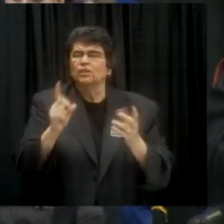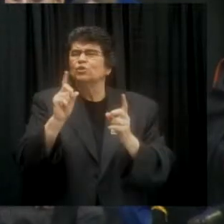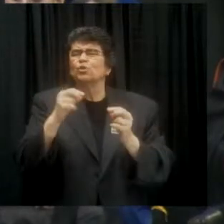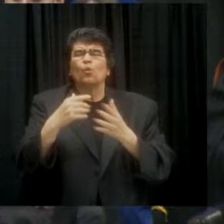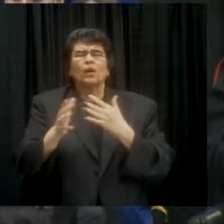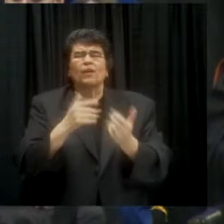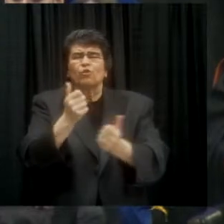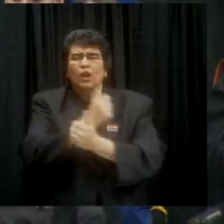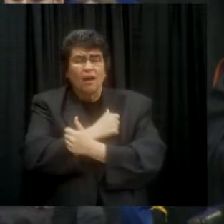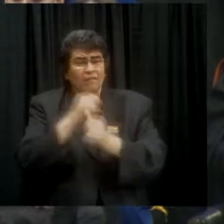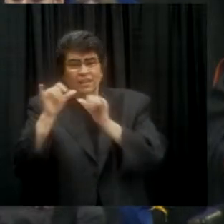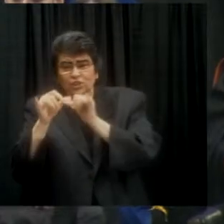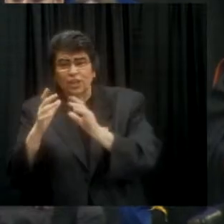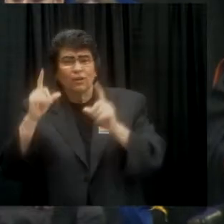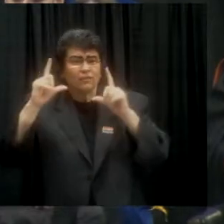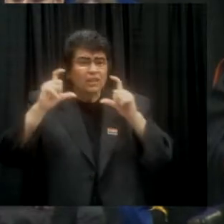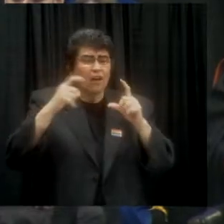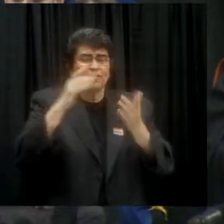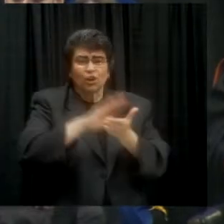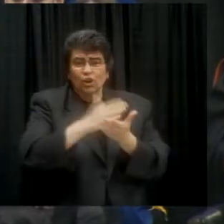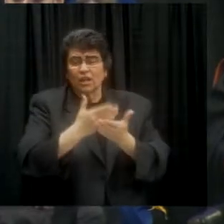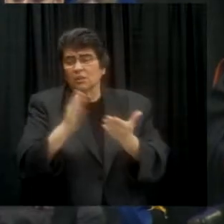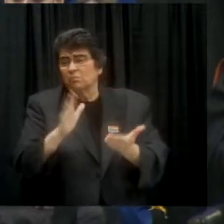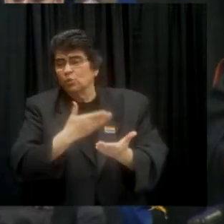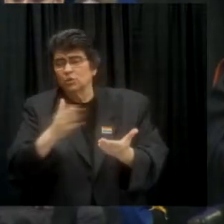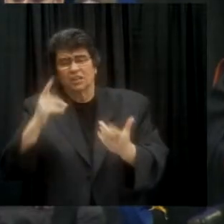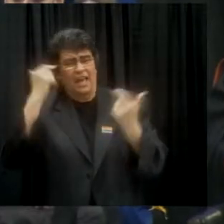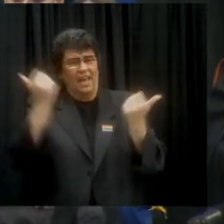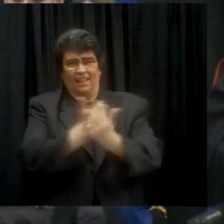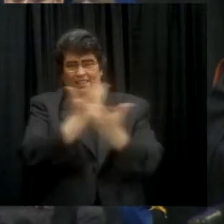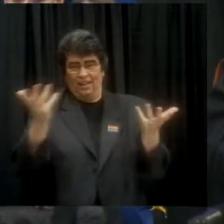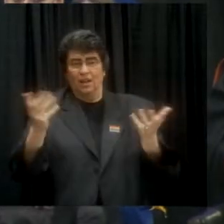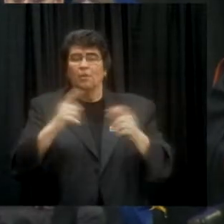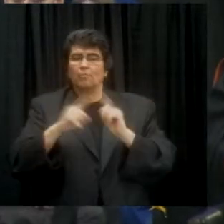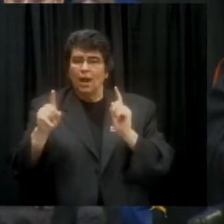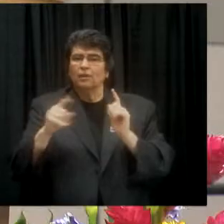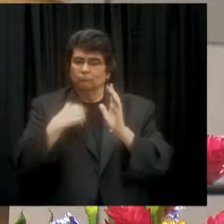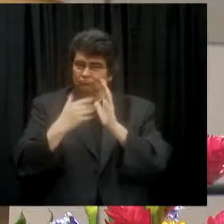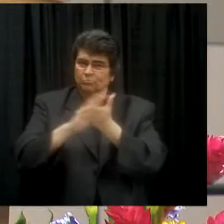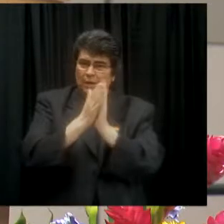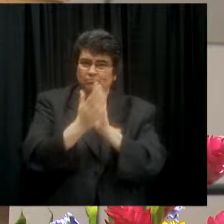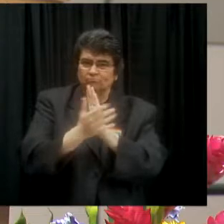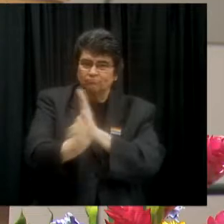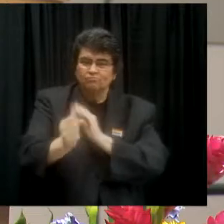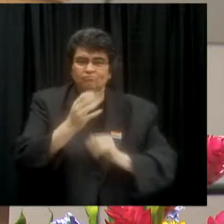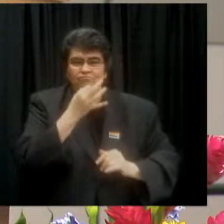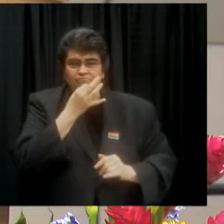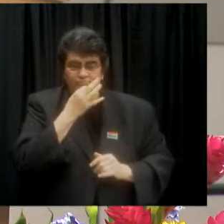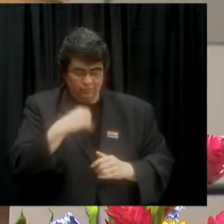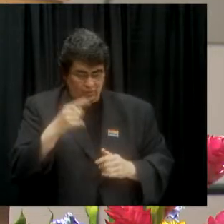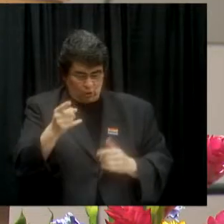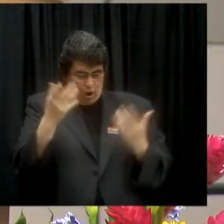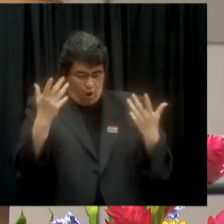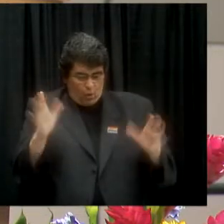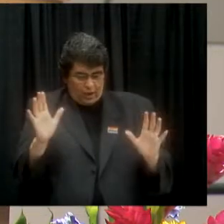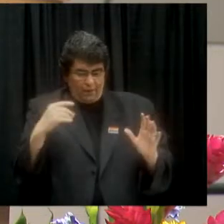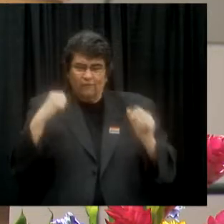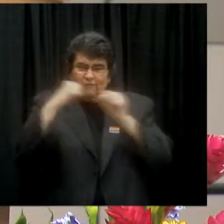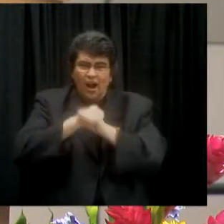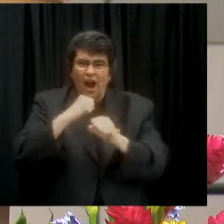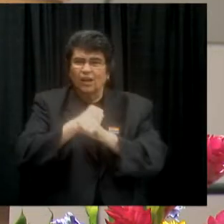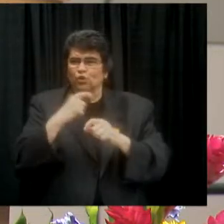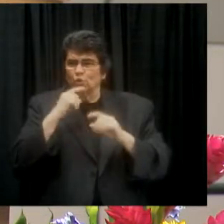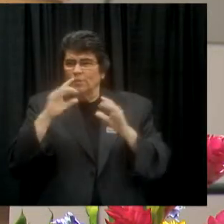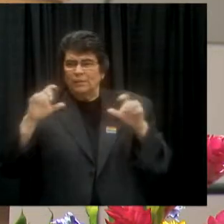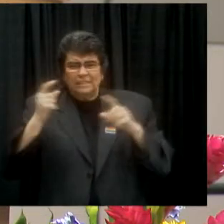whether it's engineering, photography, or cooking, or music, anything. But do it well. You fought so well already to be here and see her